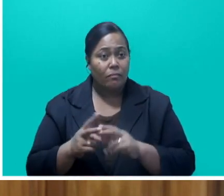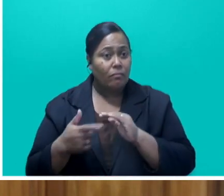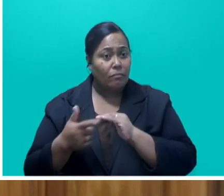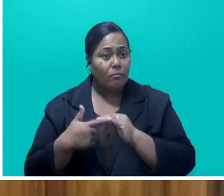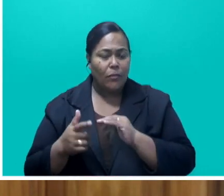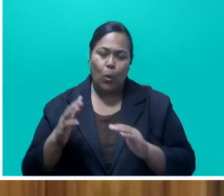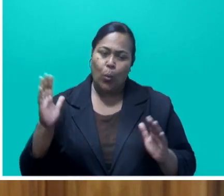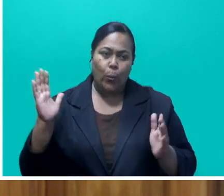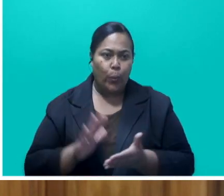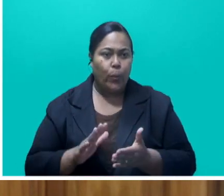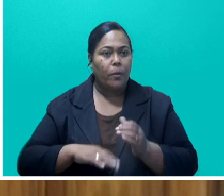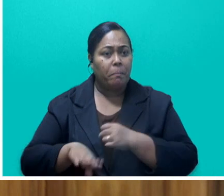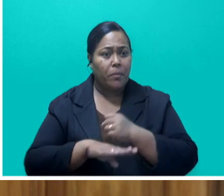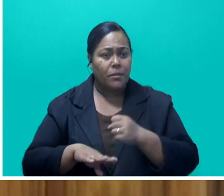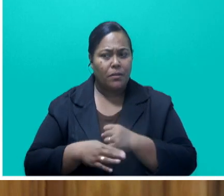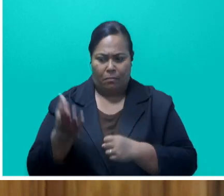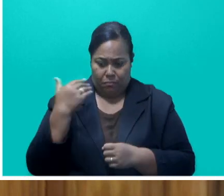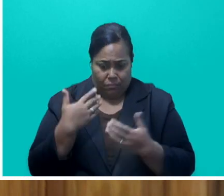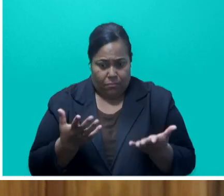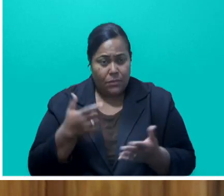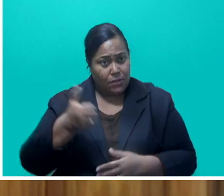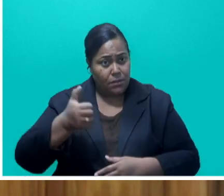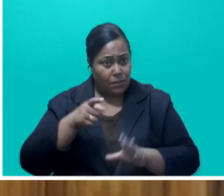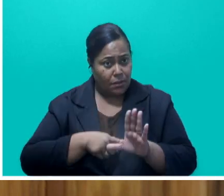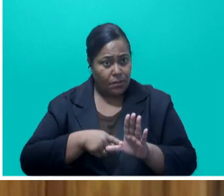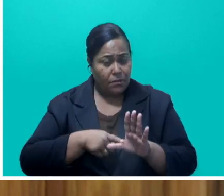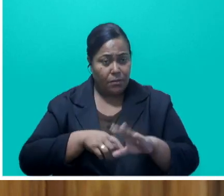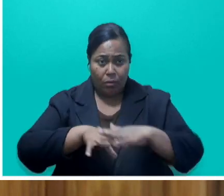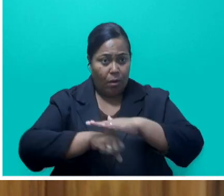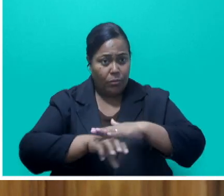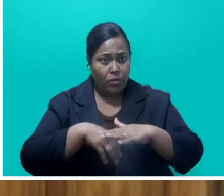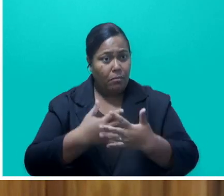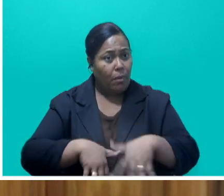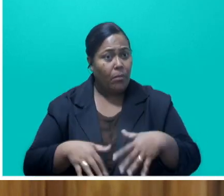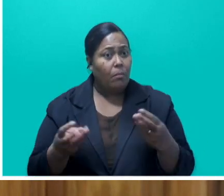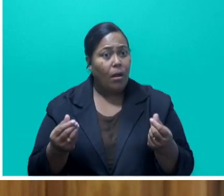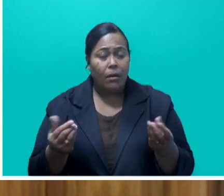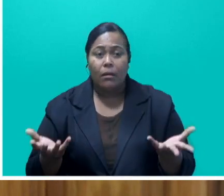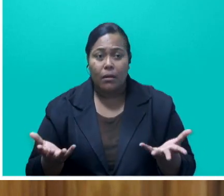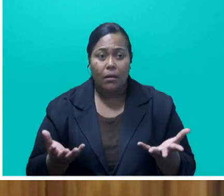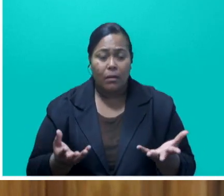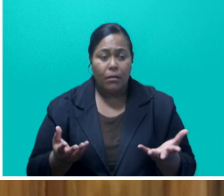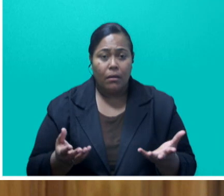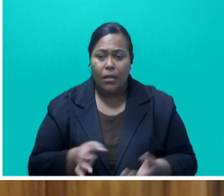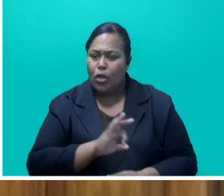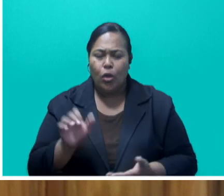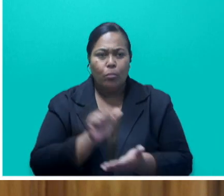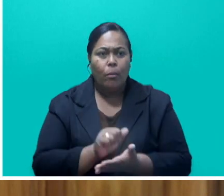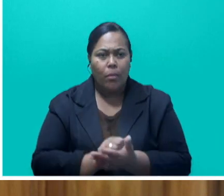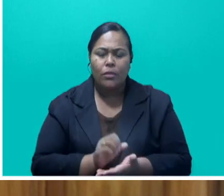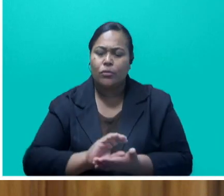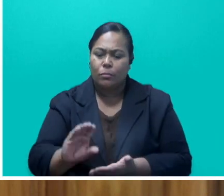level, a legacy of the past 16 years of mismanagement of public funds and unequal distribution of government resources to rural and maritime